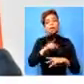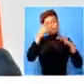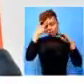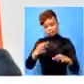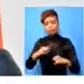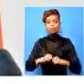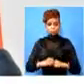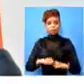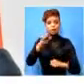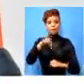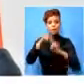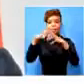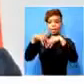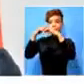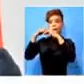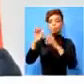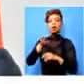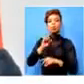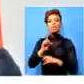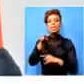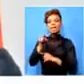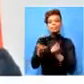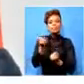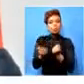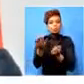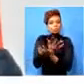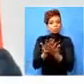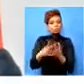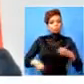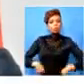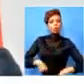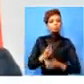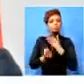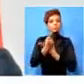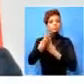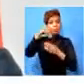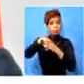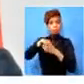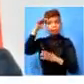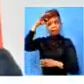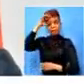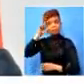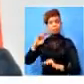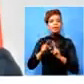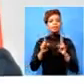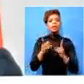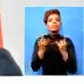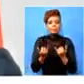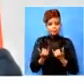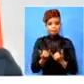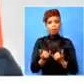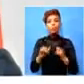a significant number of ANC progressive to a point where the entire ANC now